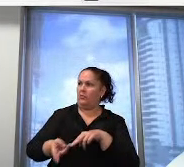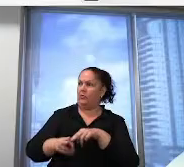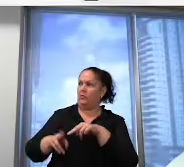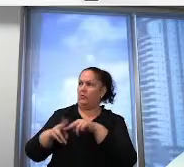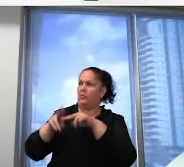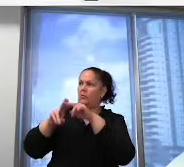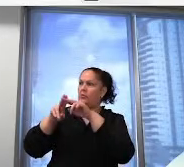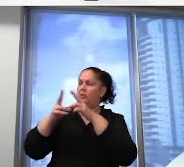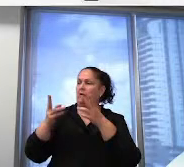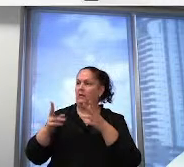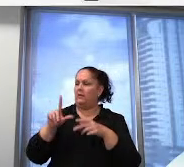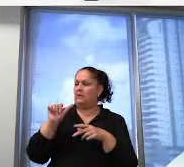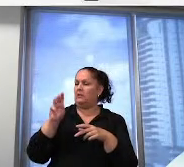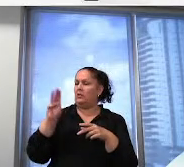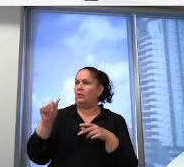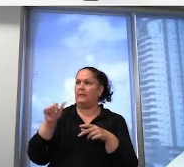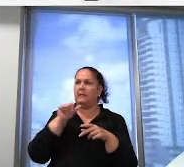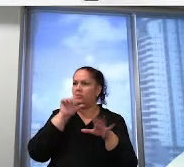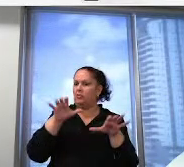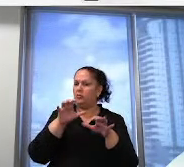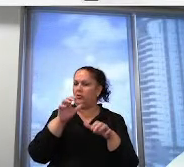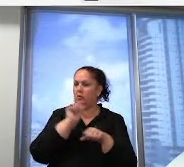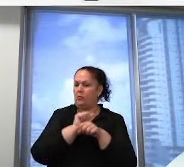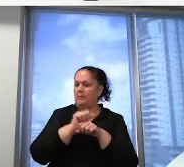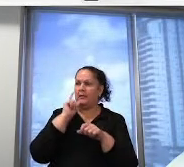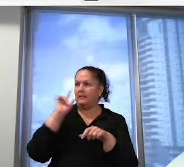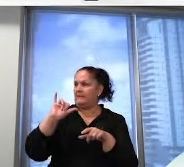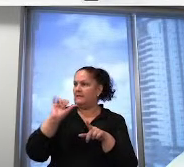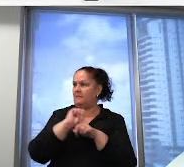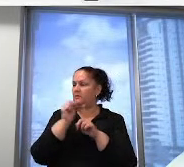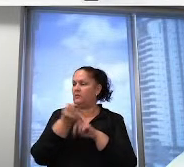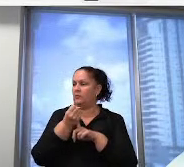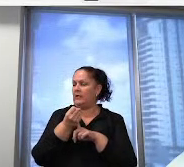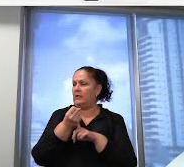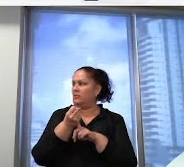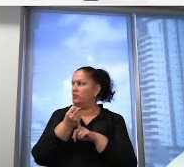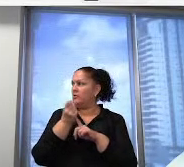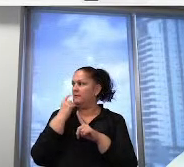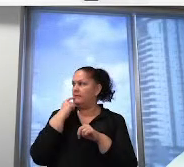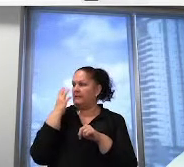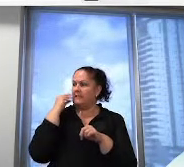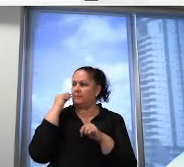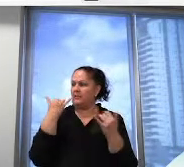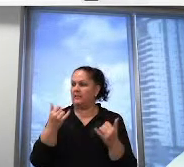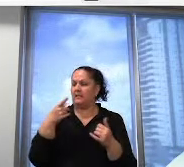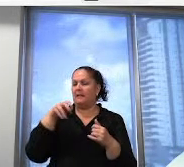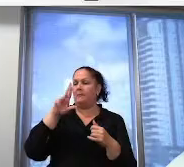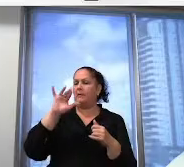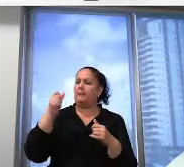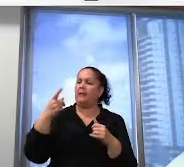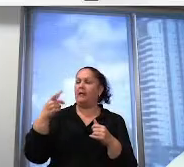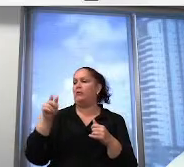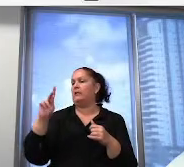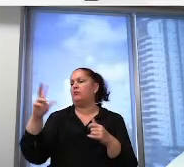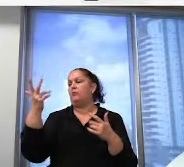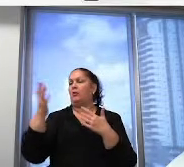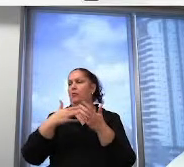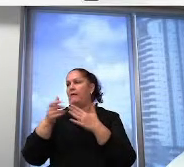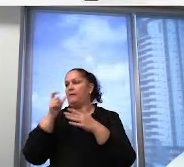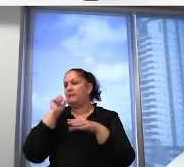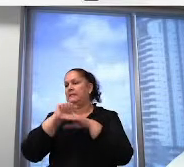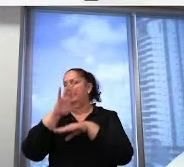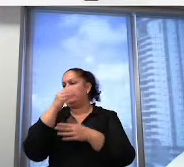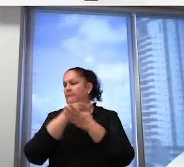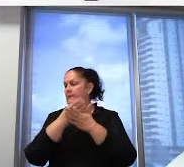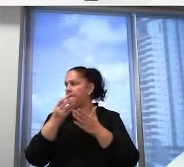amount of tariff, and then LUMA doesn't do the work because of the same situation that they're having now that PREPA or P3 or